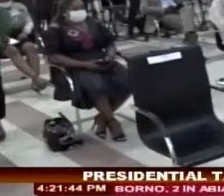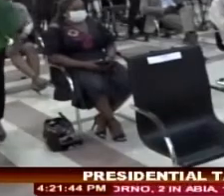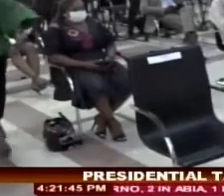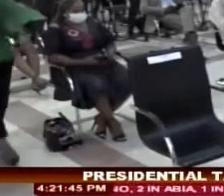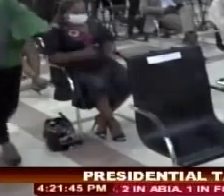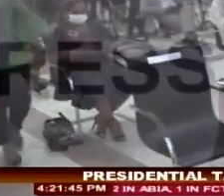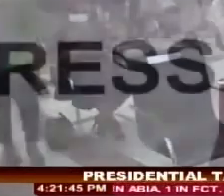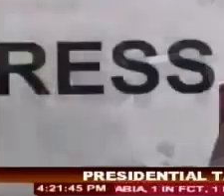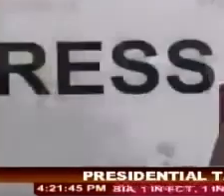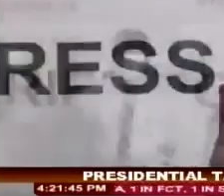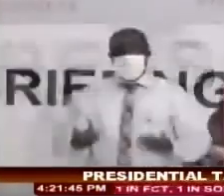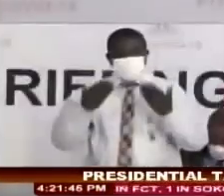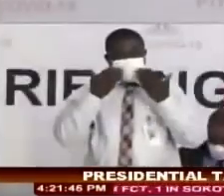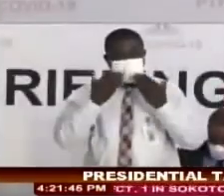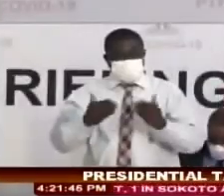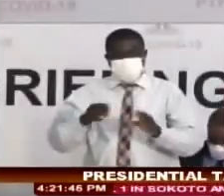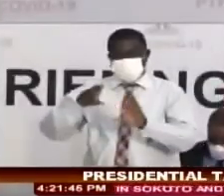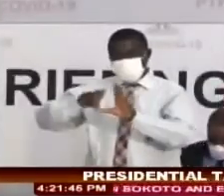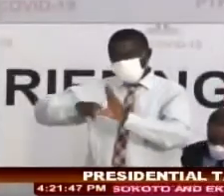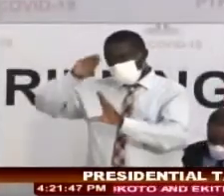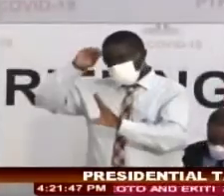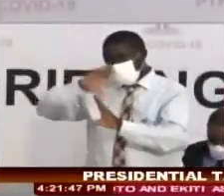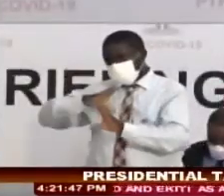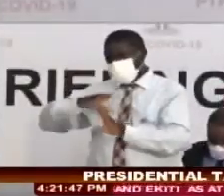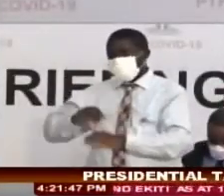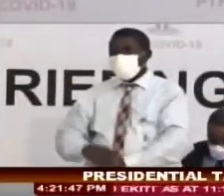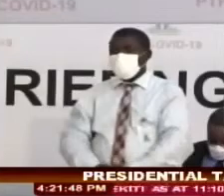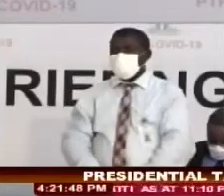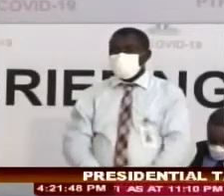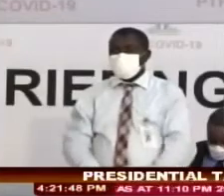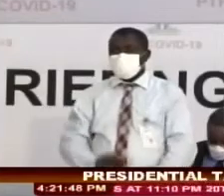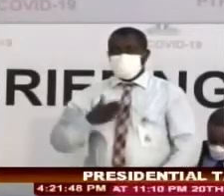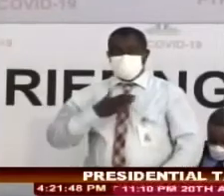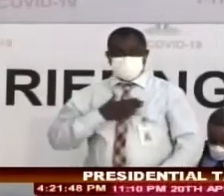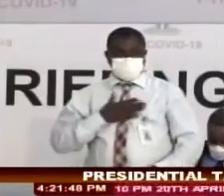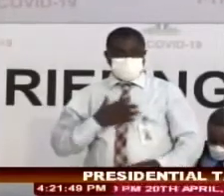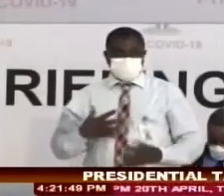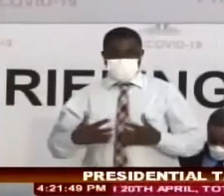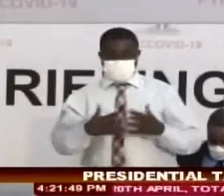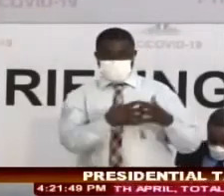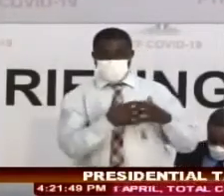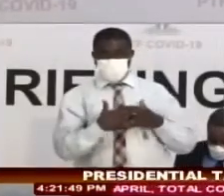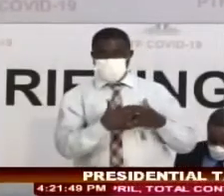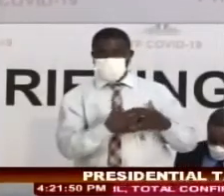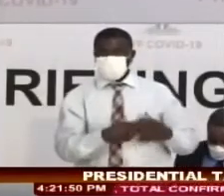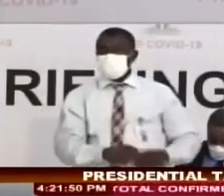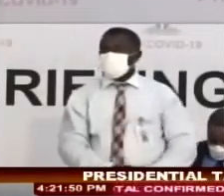Thank you, Mr. Chairman. My colleagues